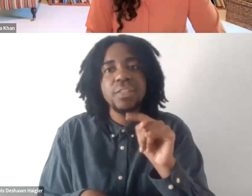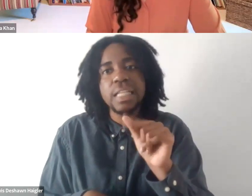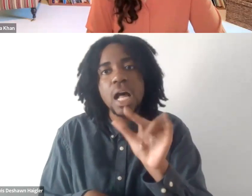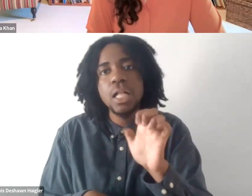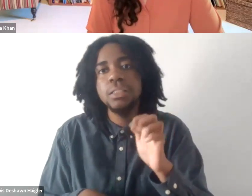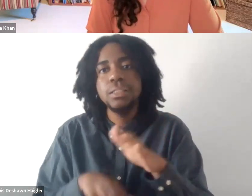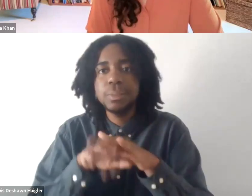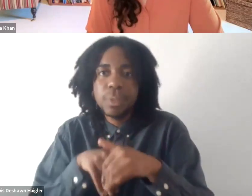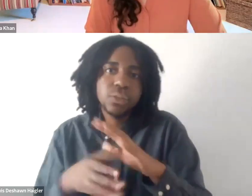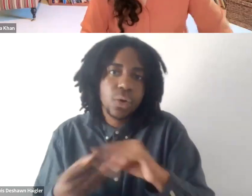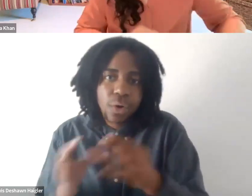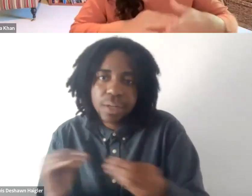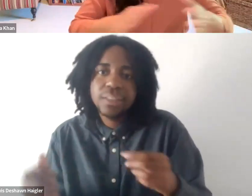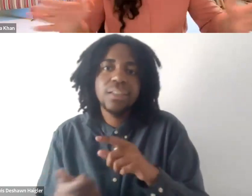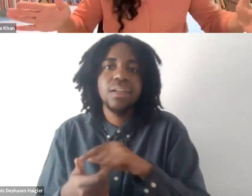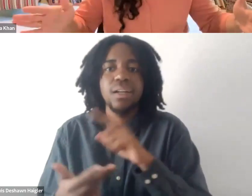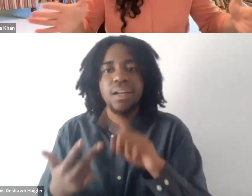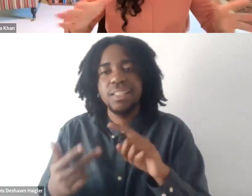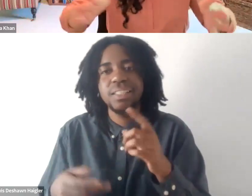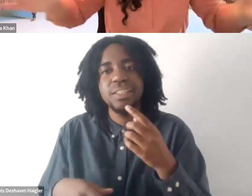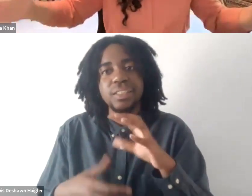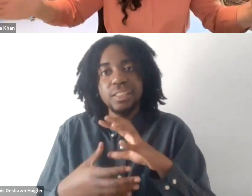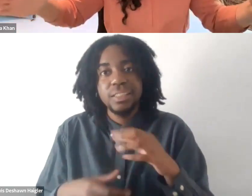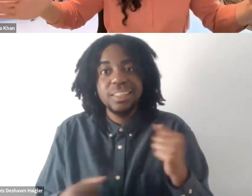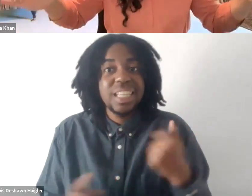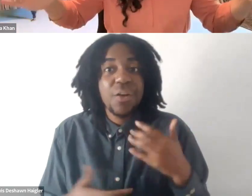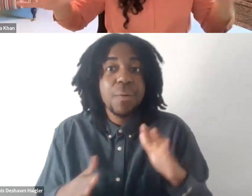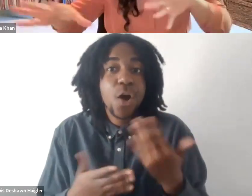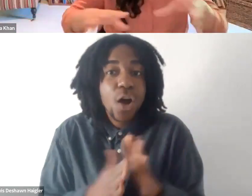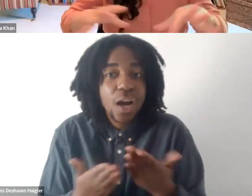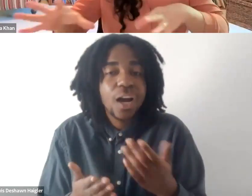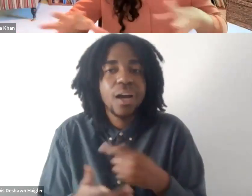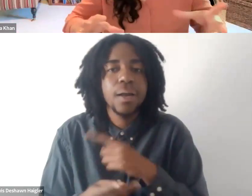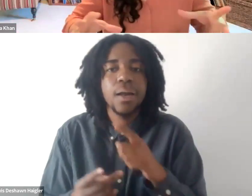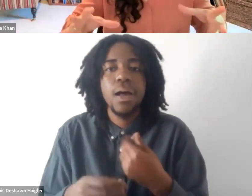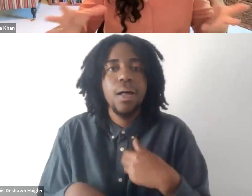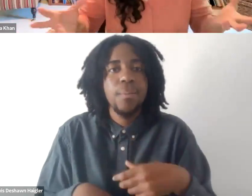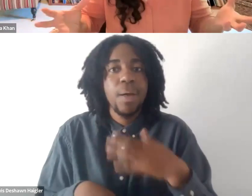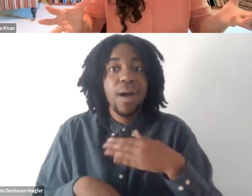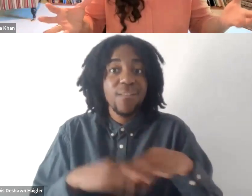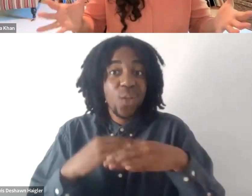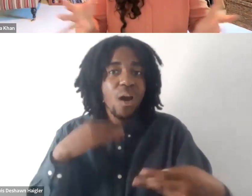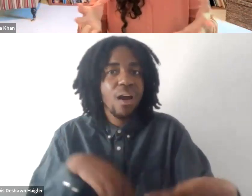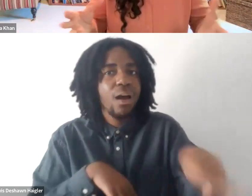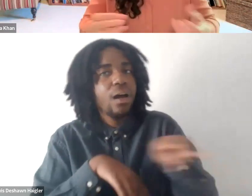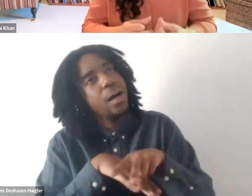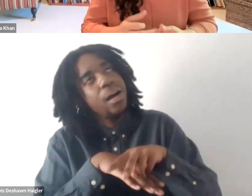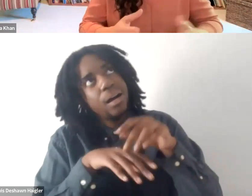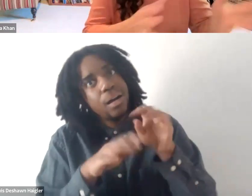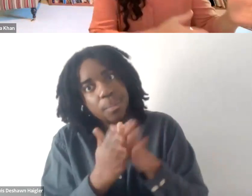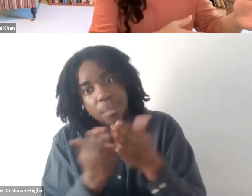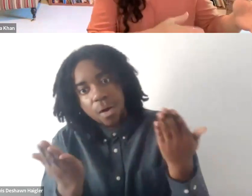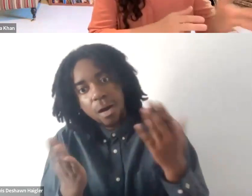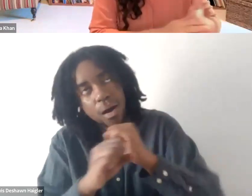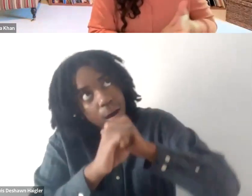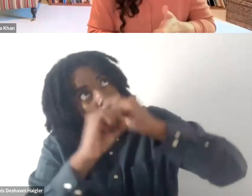Book Ever, where I used to just lay on my carpet and open that book up and just imagine stories with those characters, those